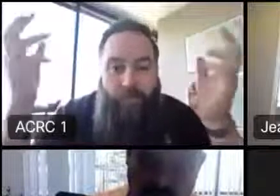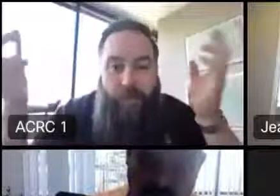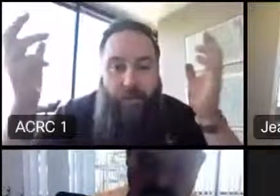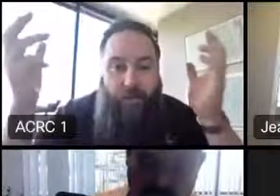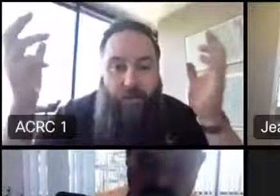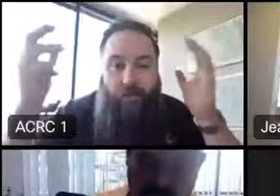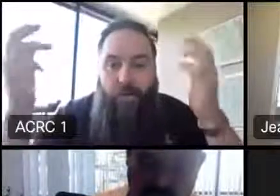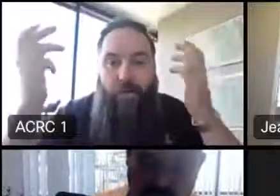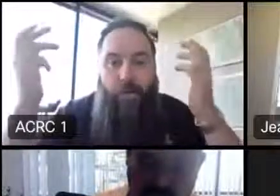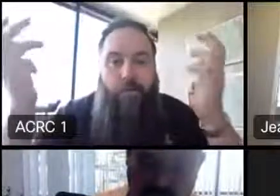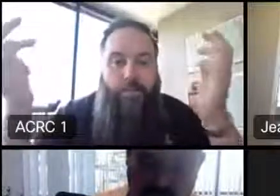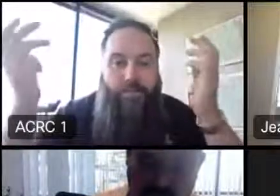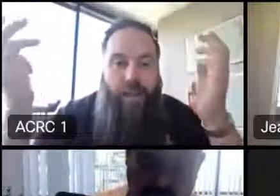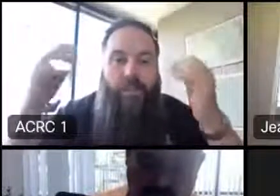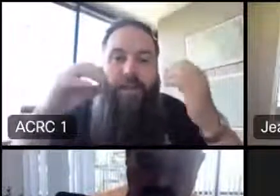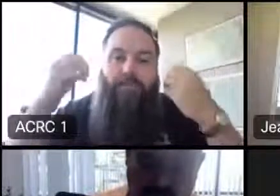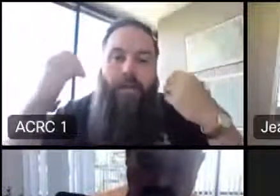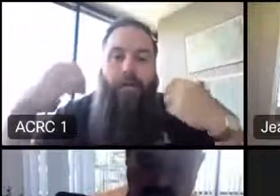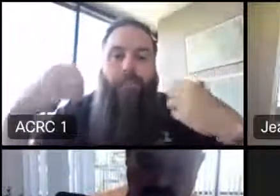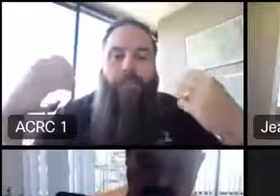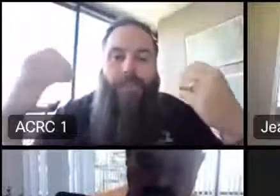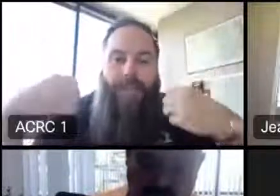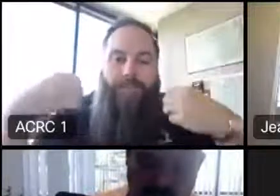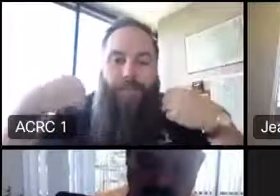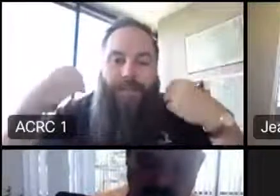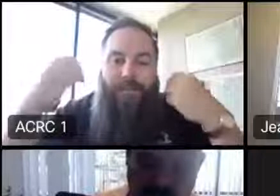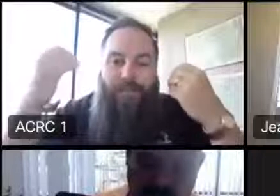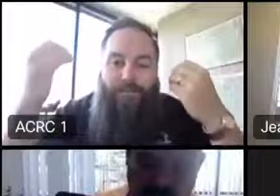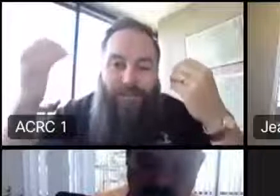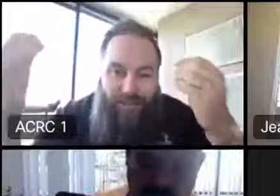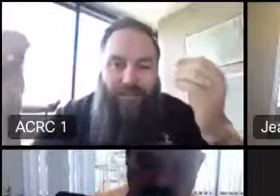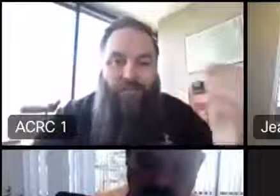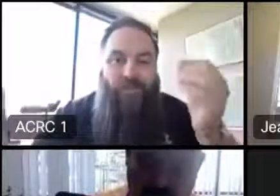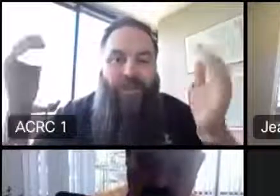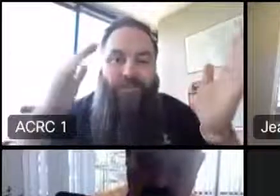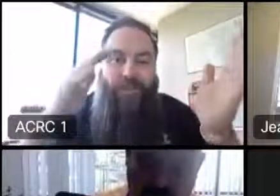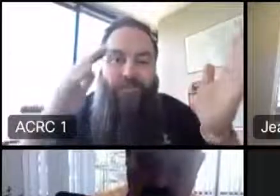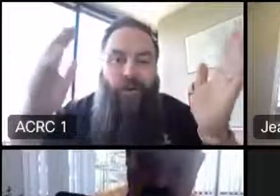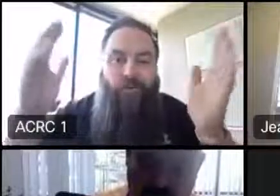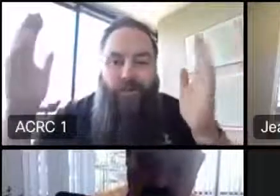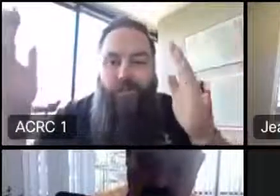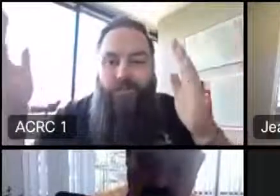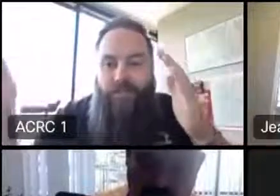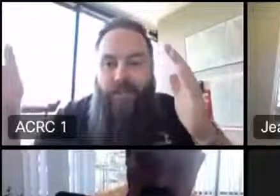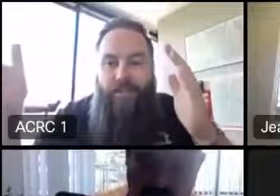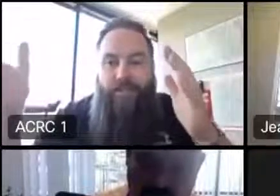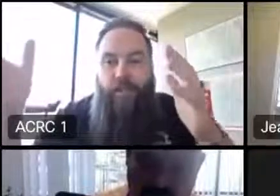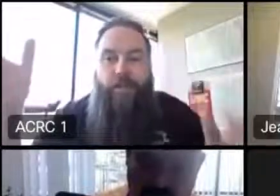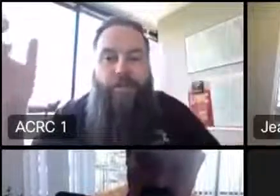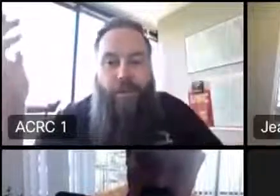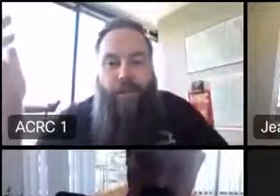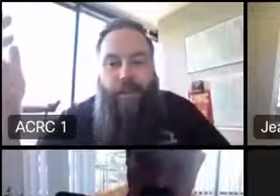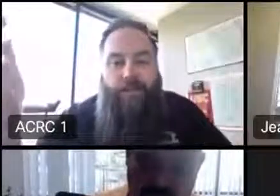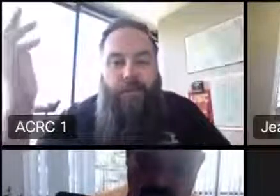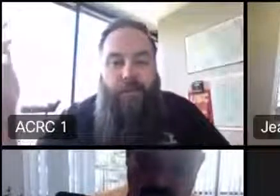like in vehicles for really long periods of time. And that's why it's nice for us to have the transportation coordinators involved in those discussions when we